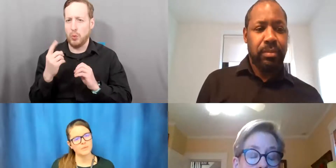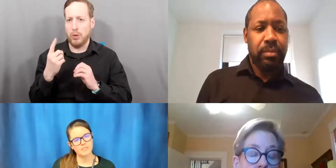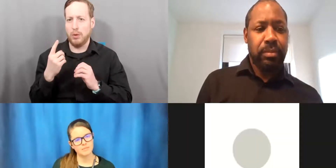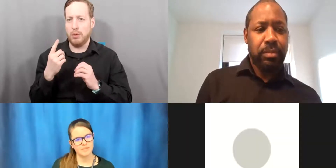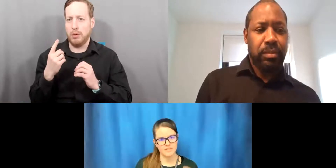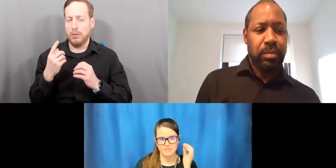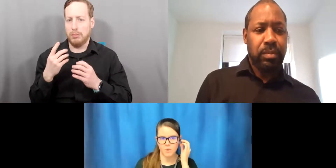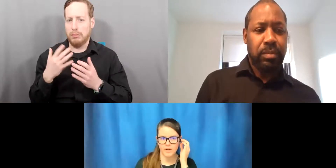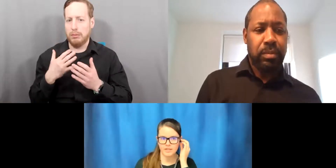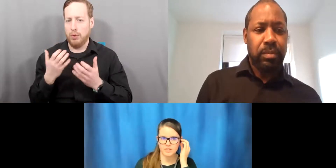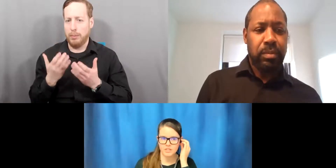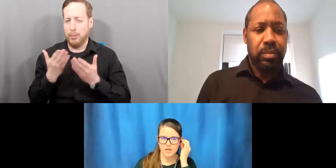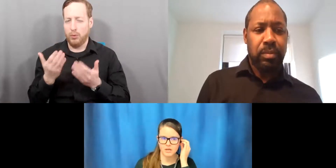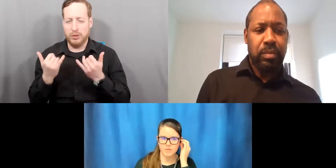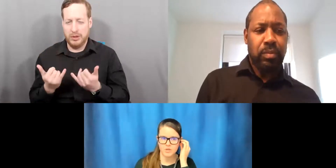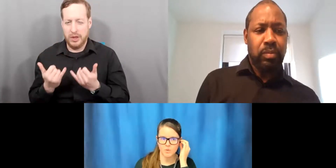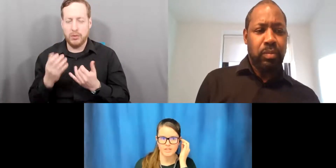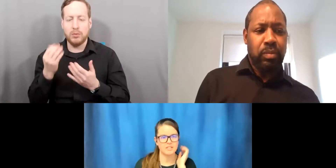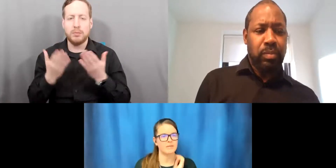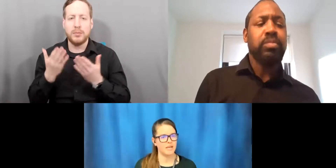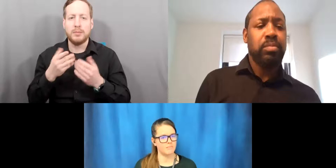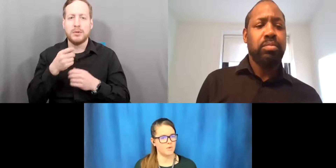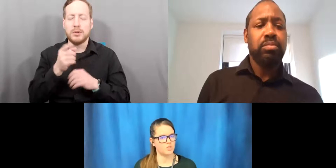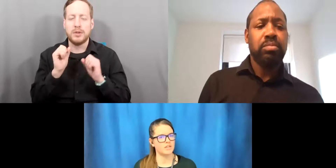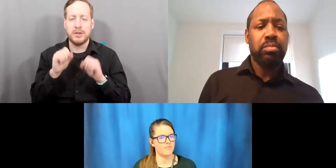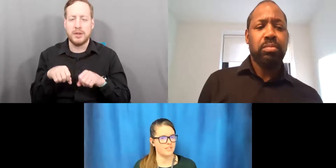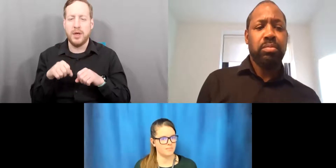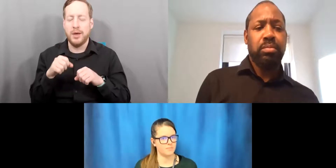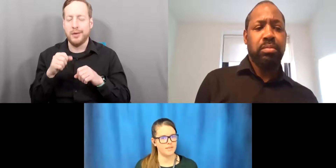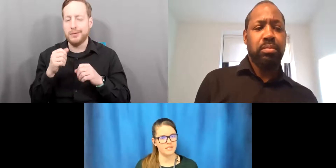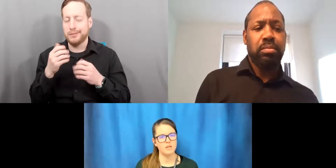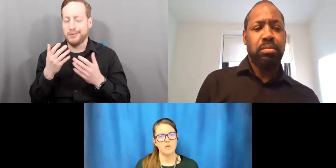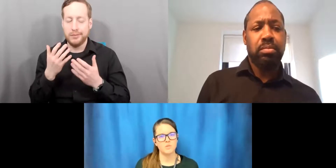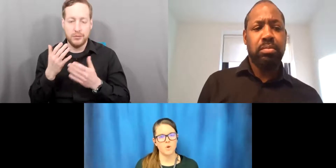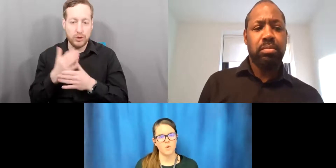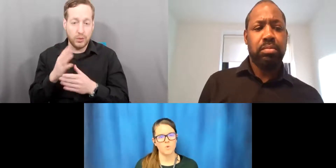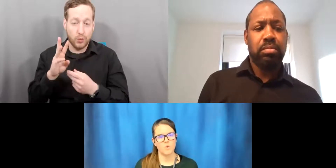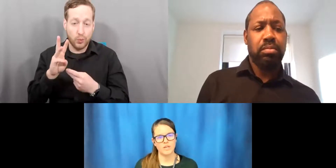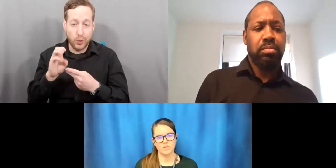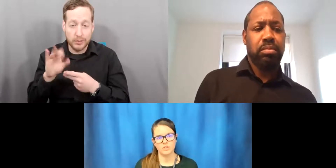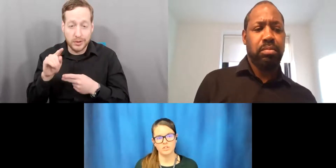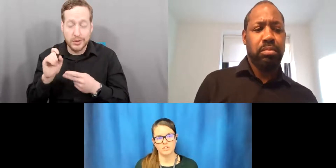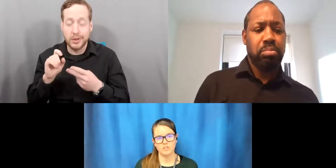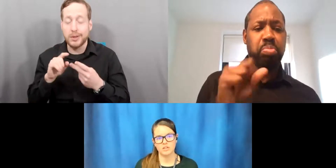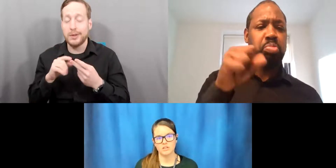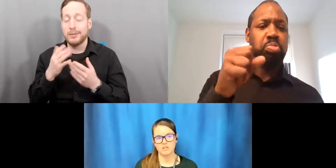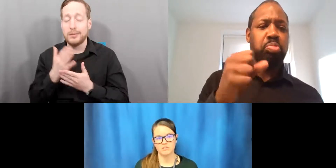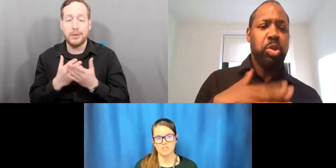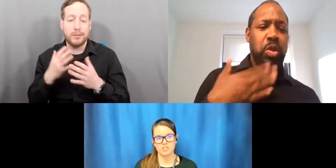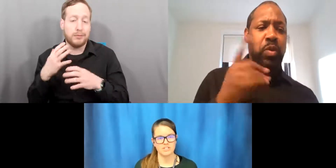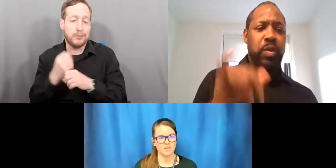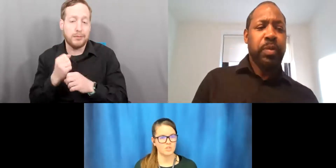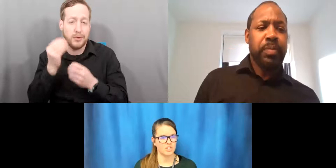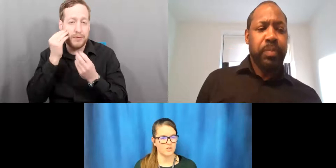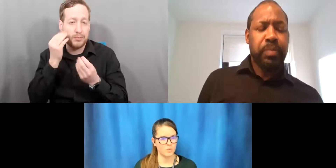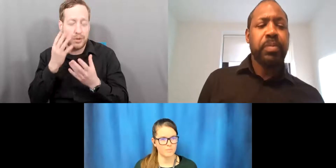So it seems at this point, no one is going to make a motion at this meeting. So we could